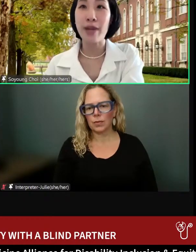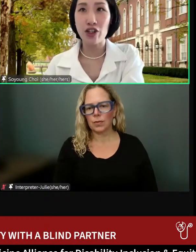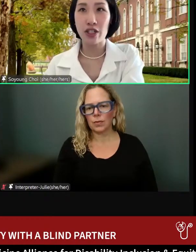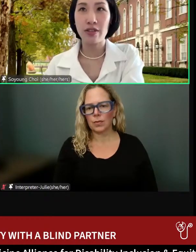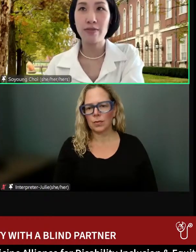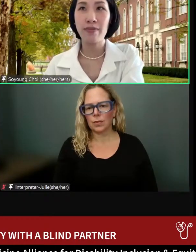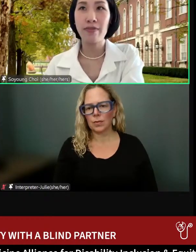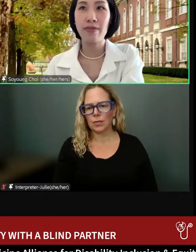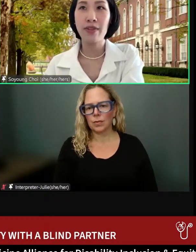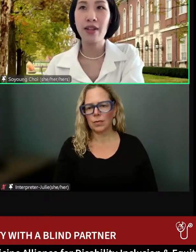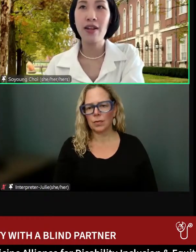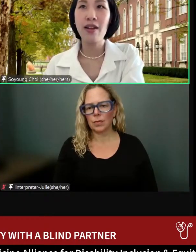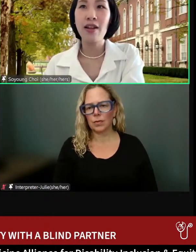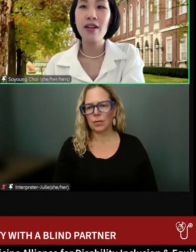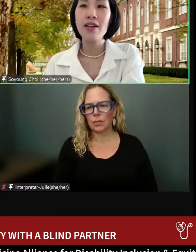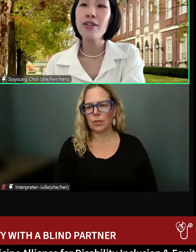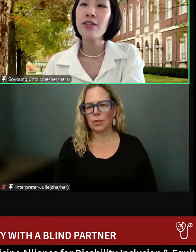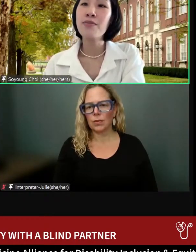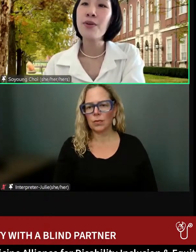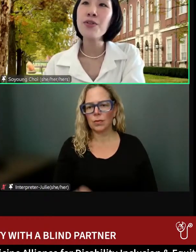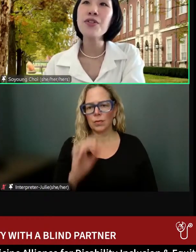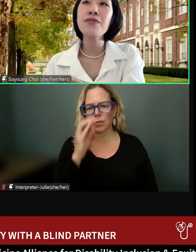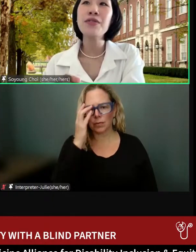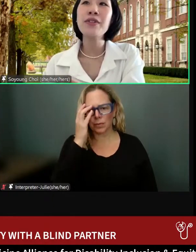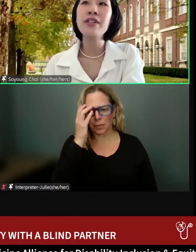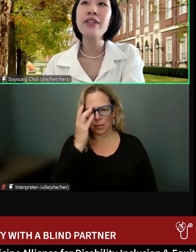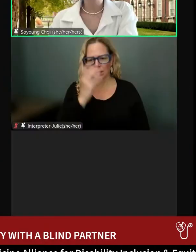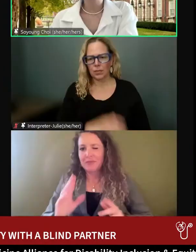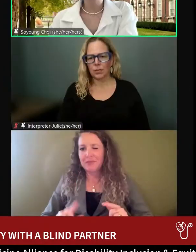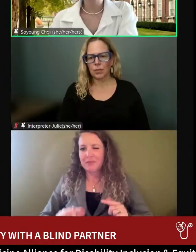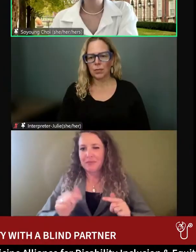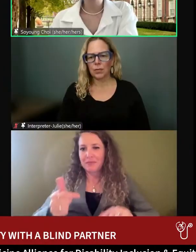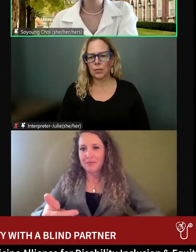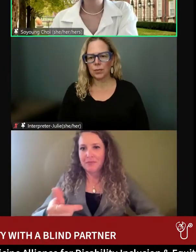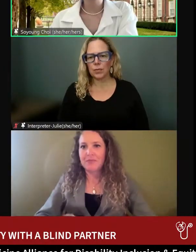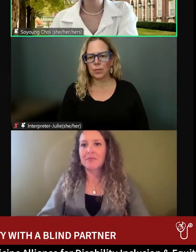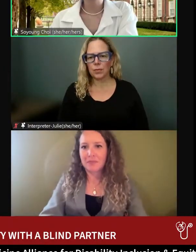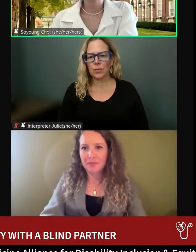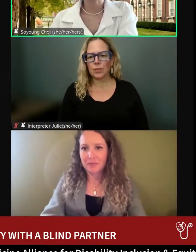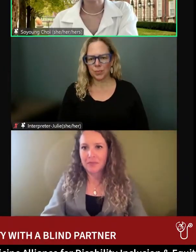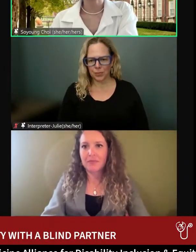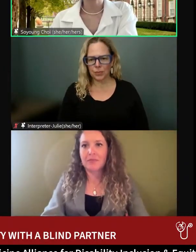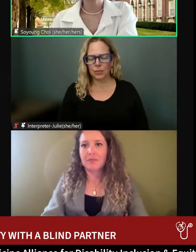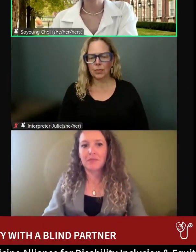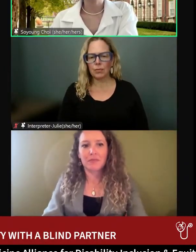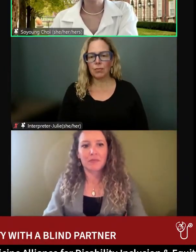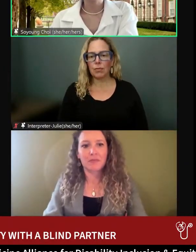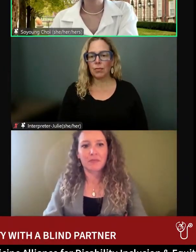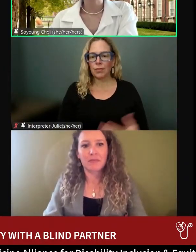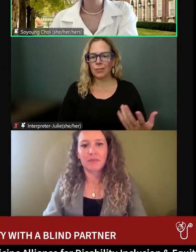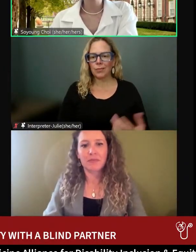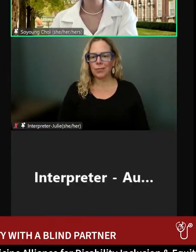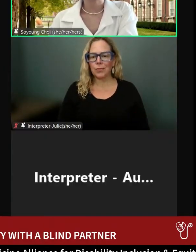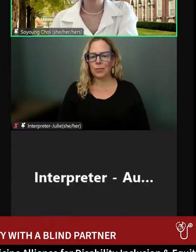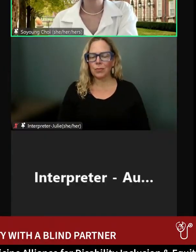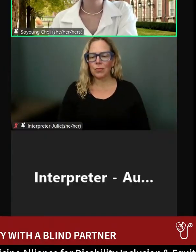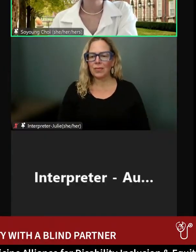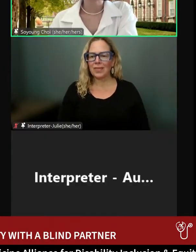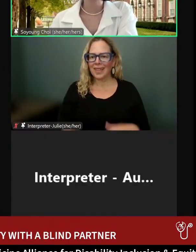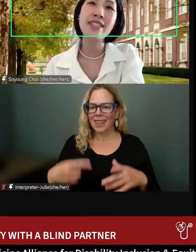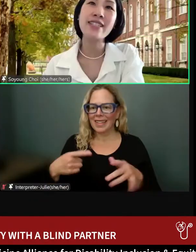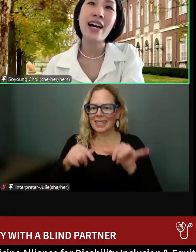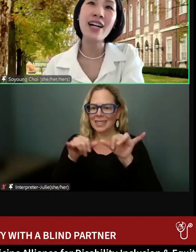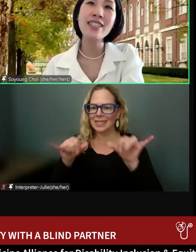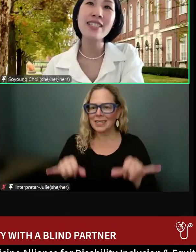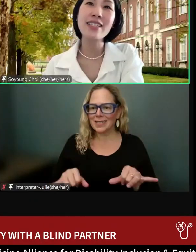convey information. The most familiar examples include Braille, a system